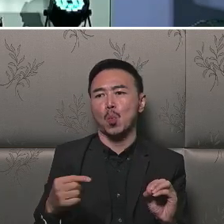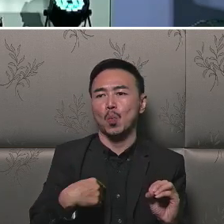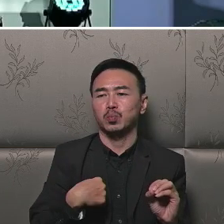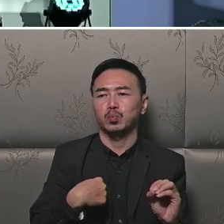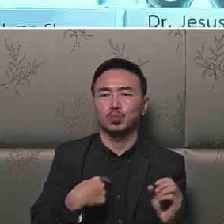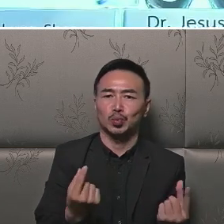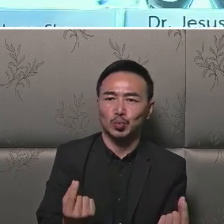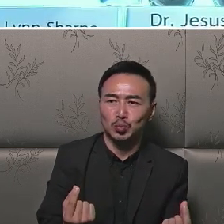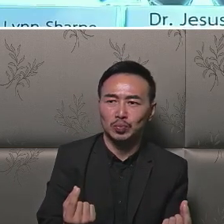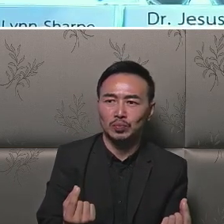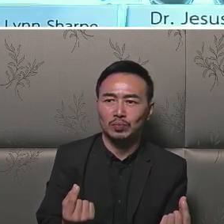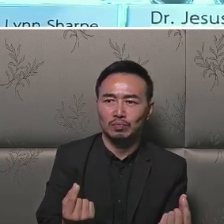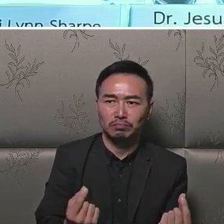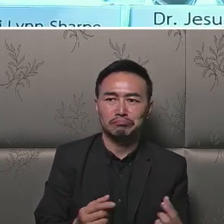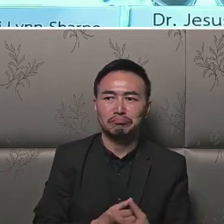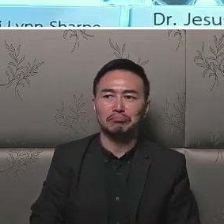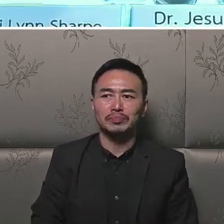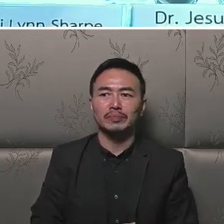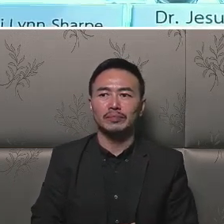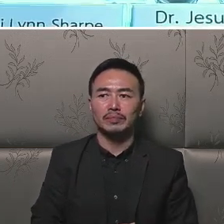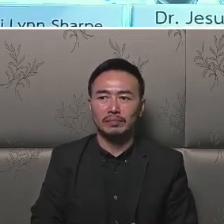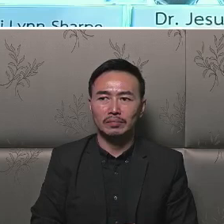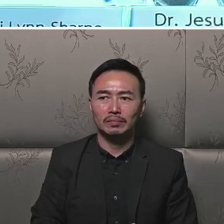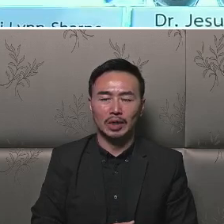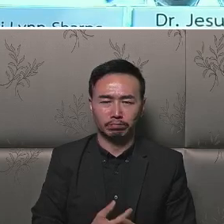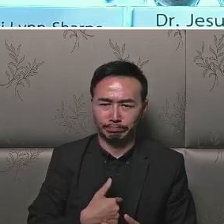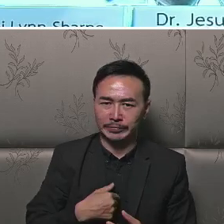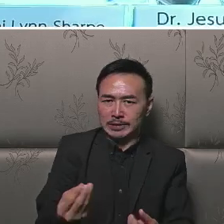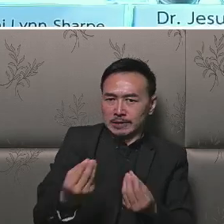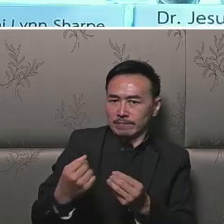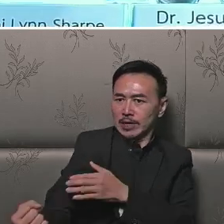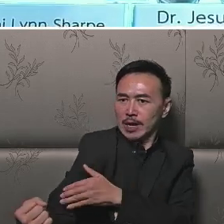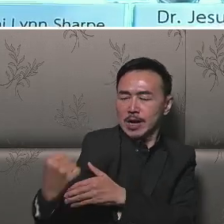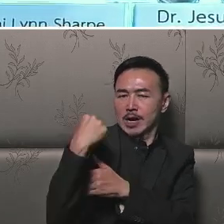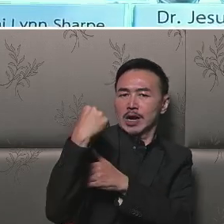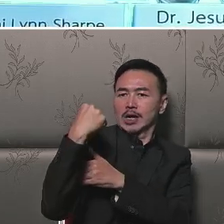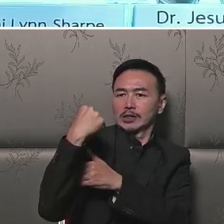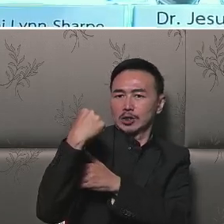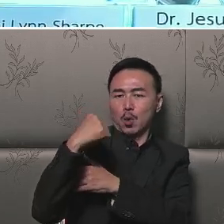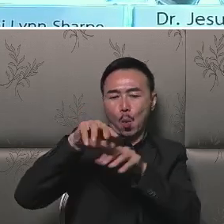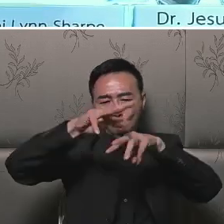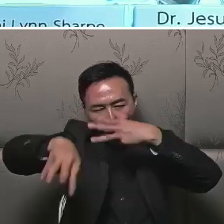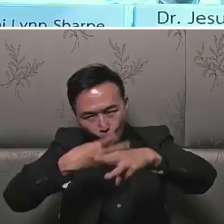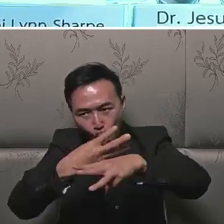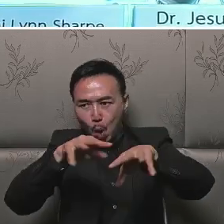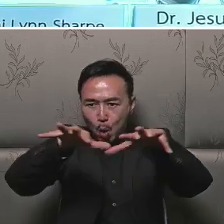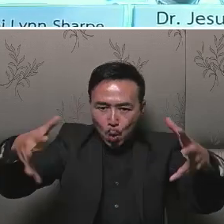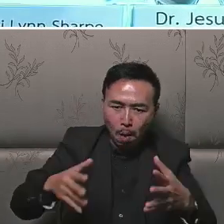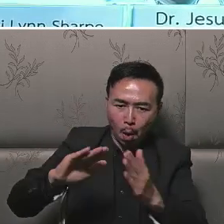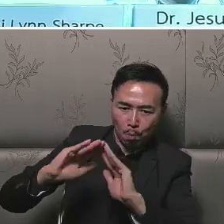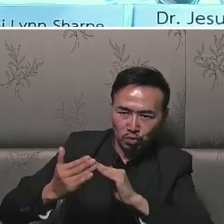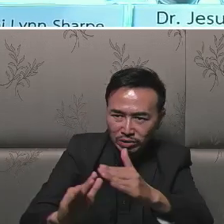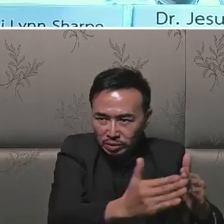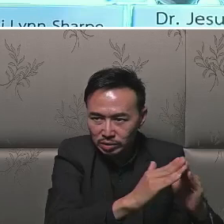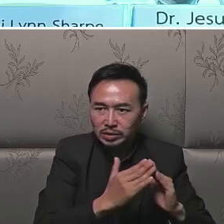solidarity, where we rely heavily upon donor communities to be able to complement that and to be able to help